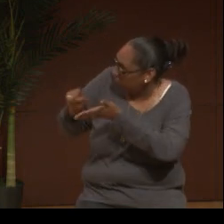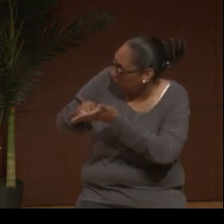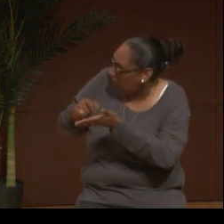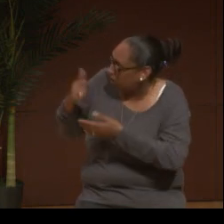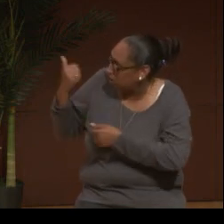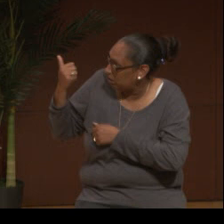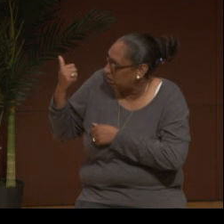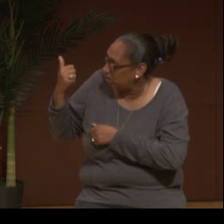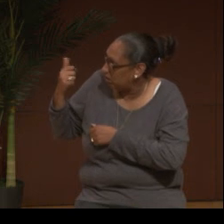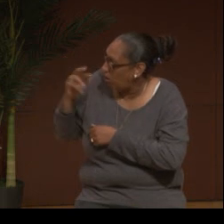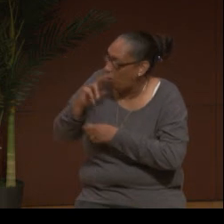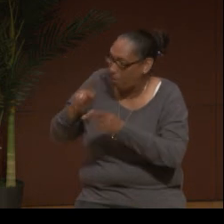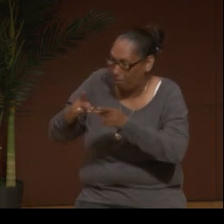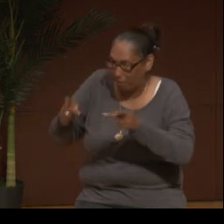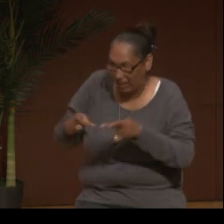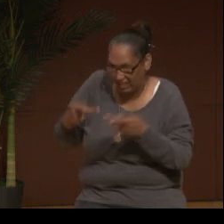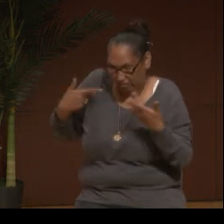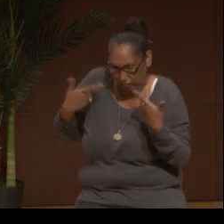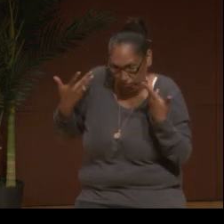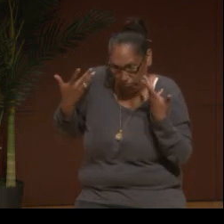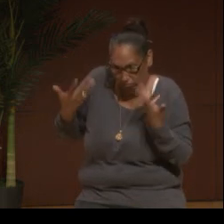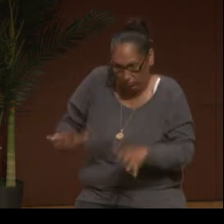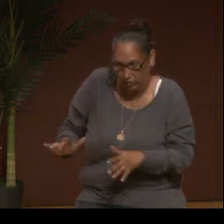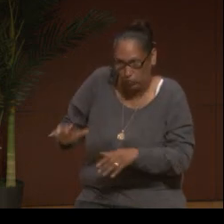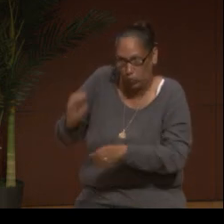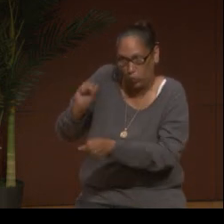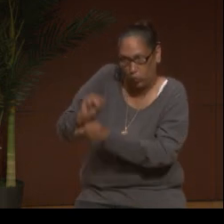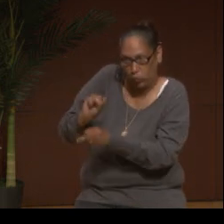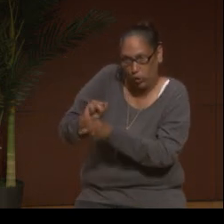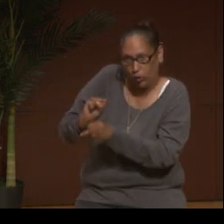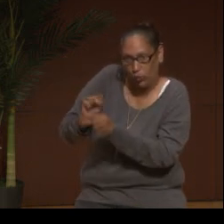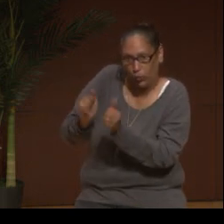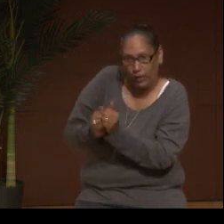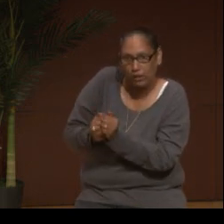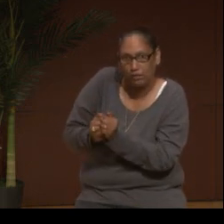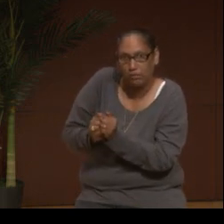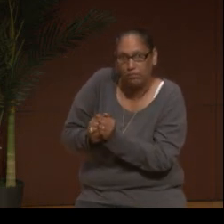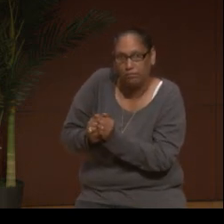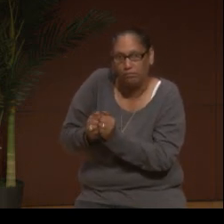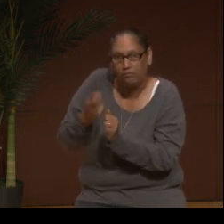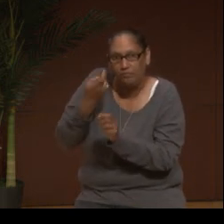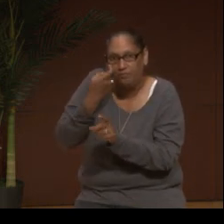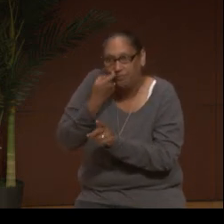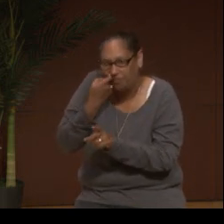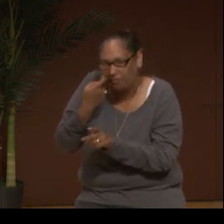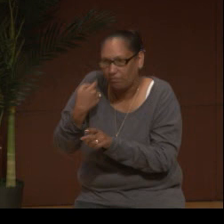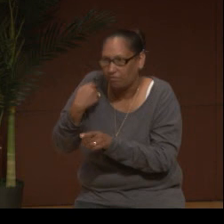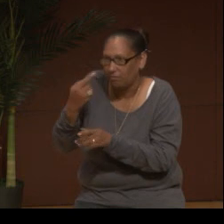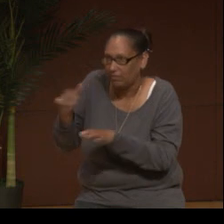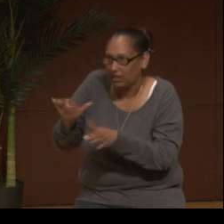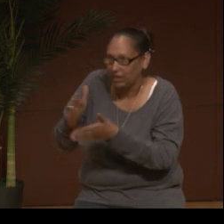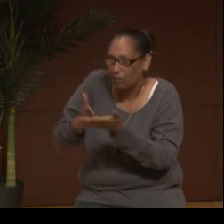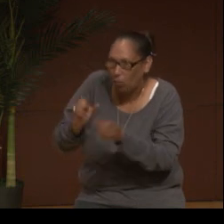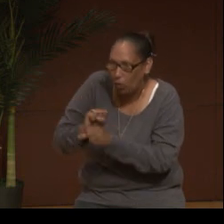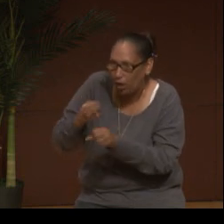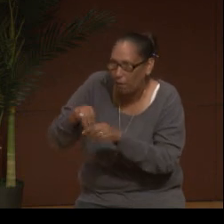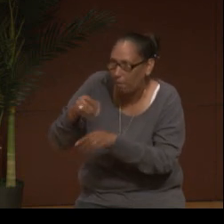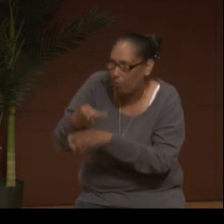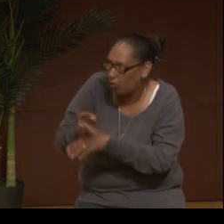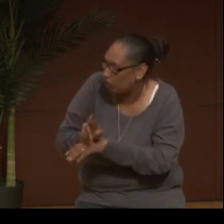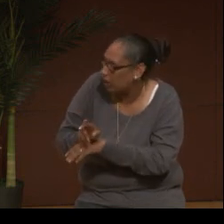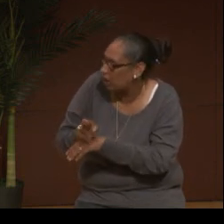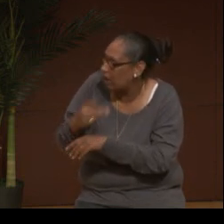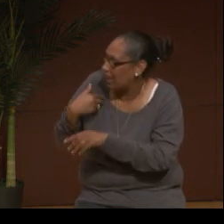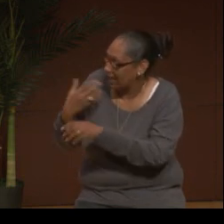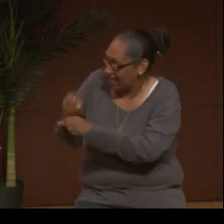chain are places that I have worked with. Recently, I did begin some work in Puerto Rico with Afro-Puerto